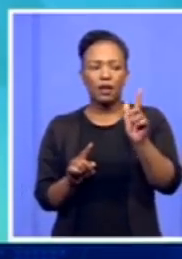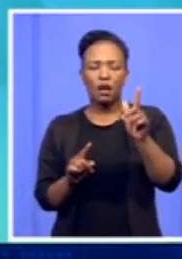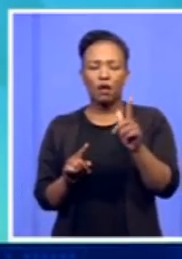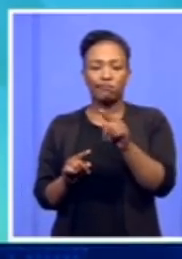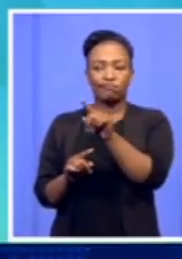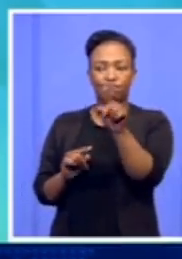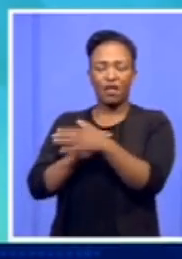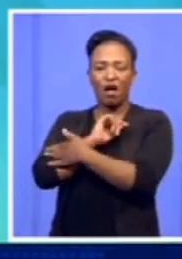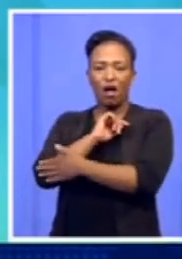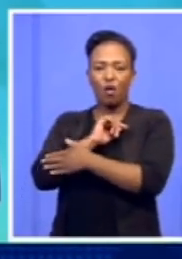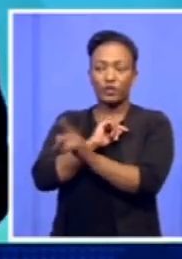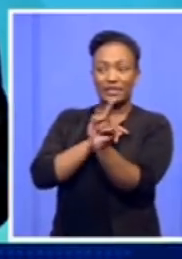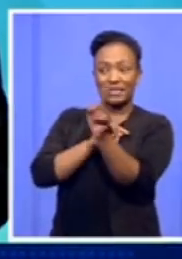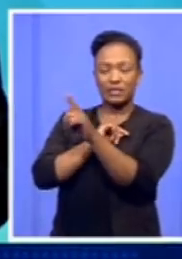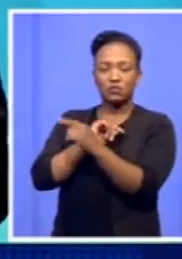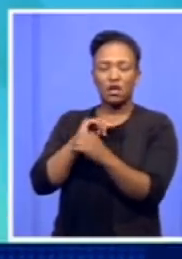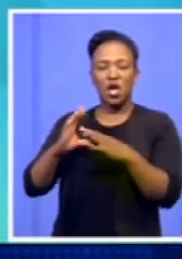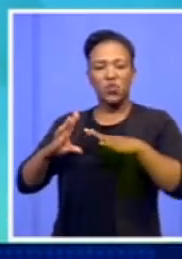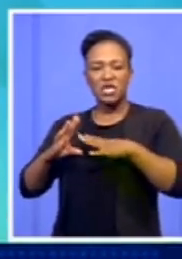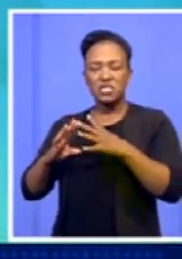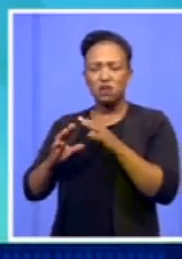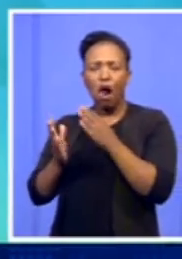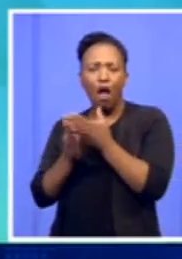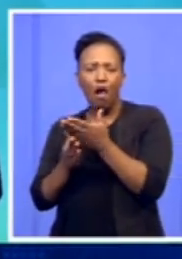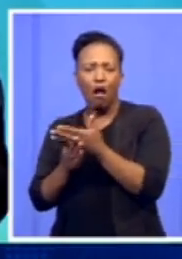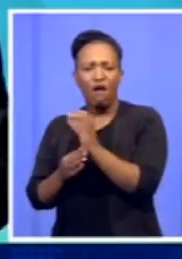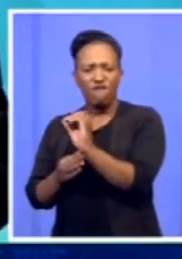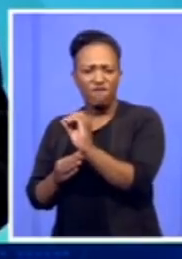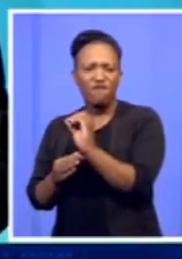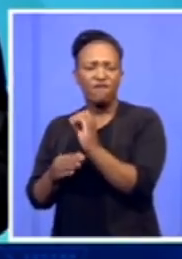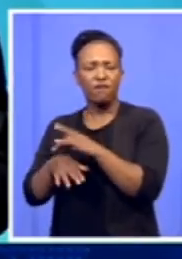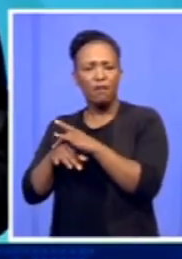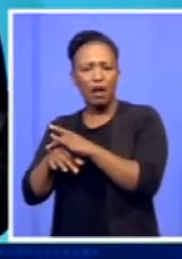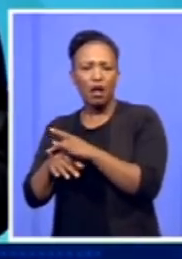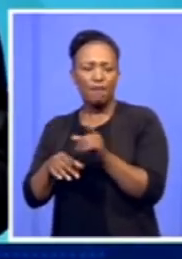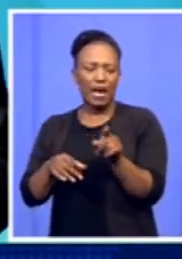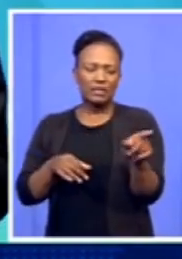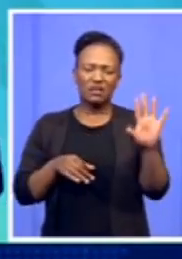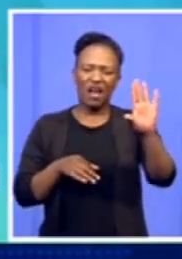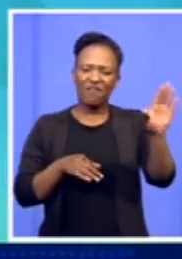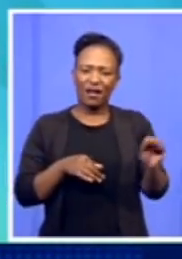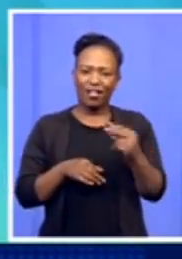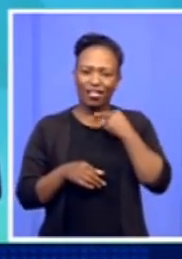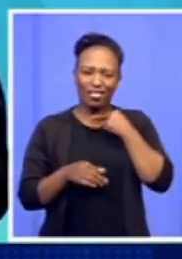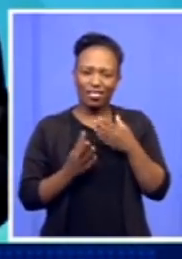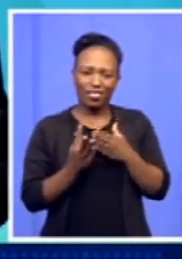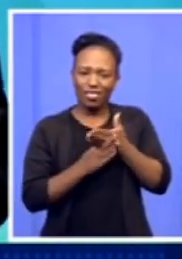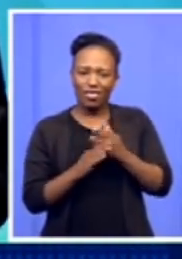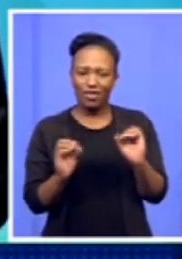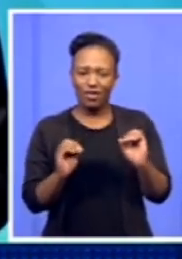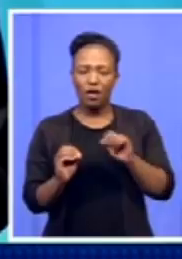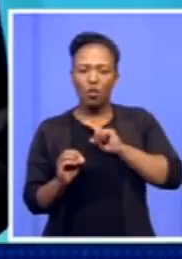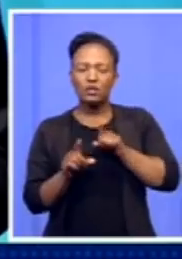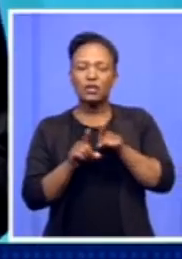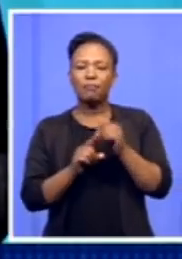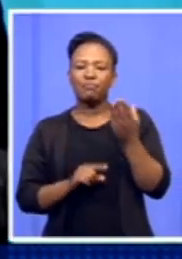accessing life-saving commodities. And this, if we recall history, was a case with HIV, and it was once